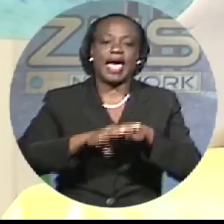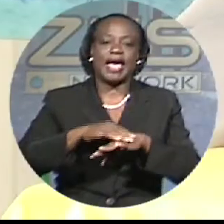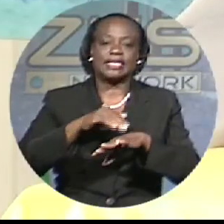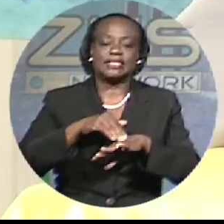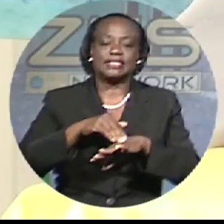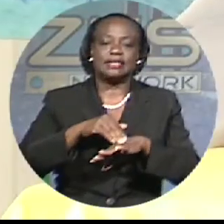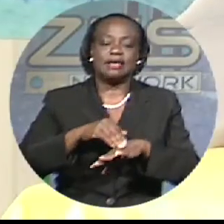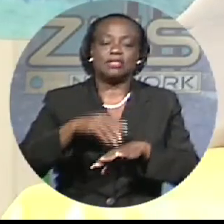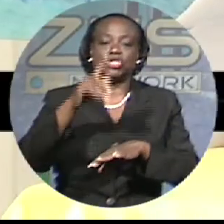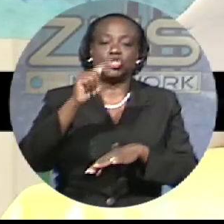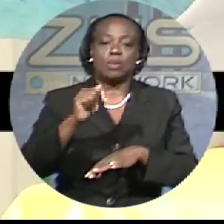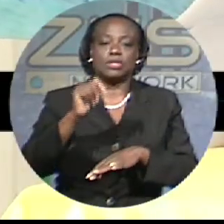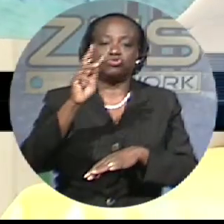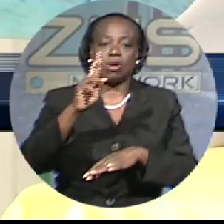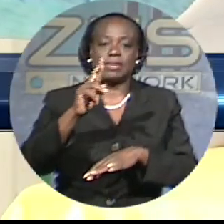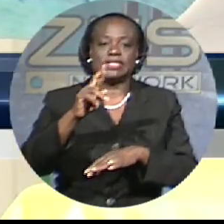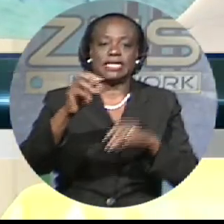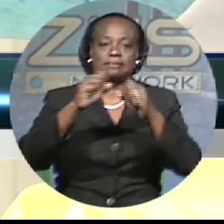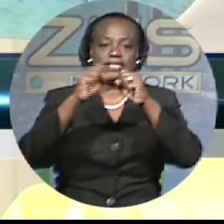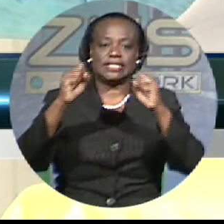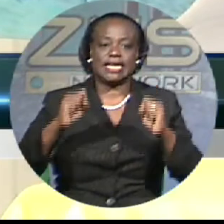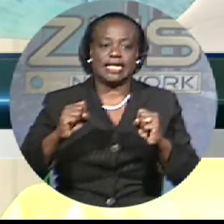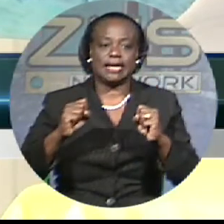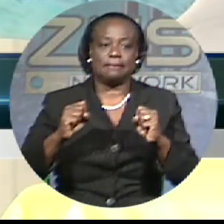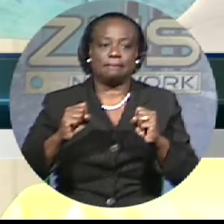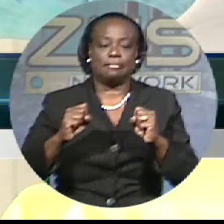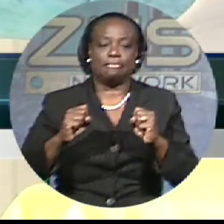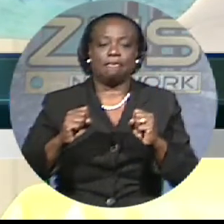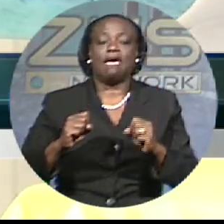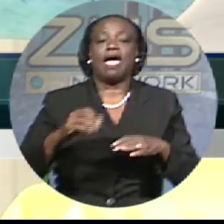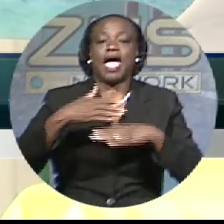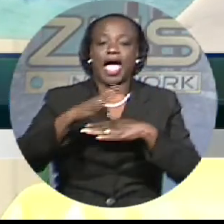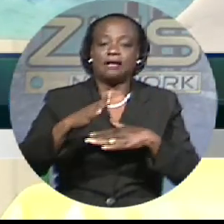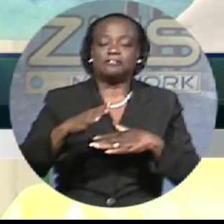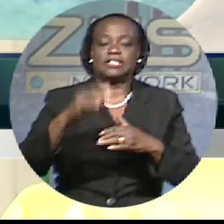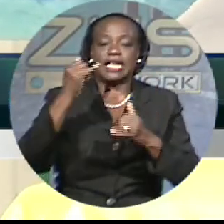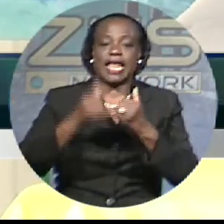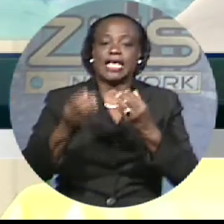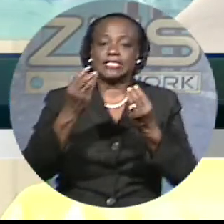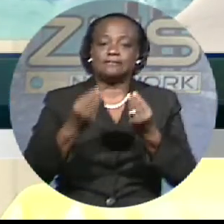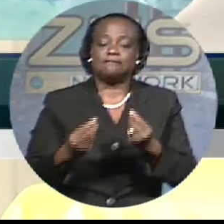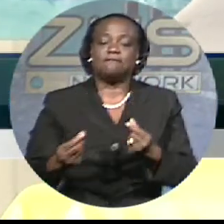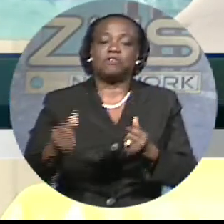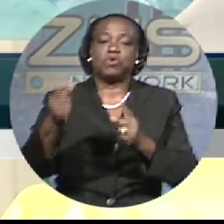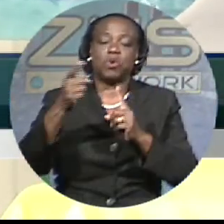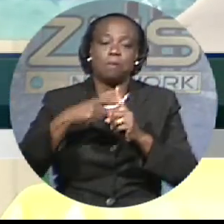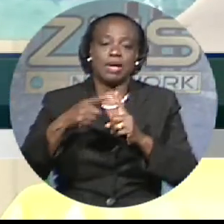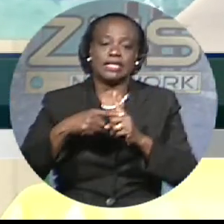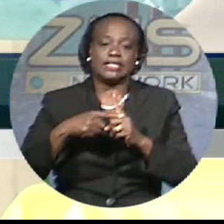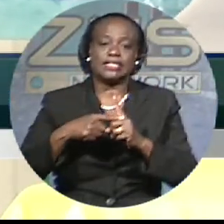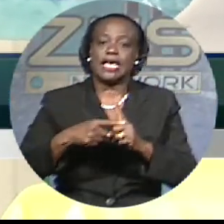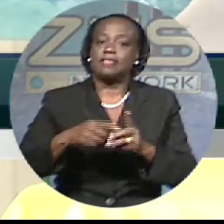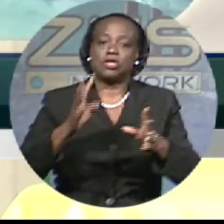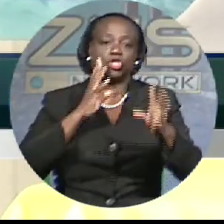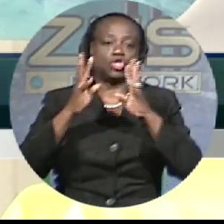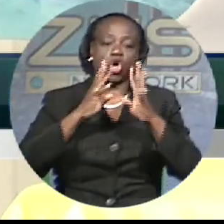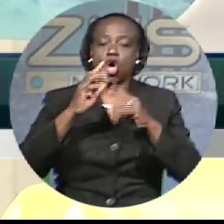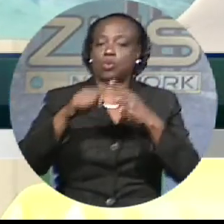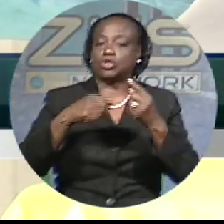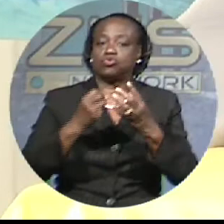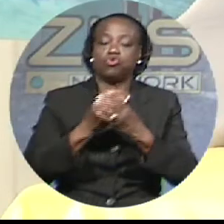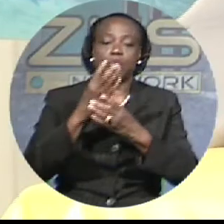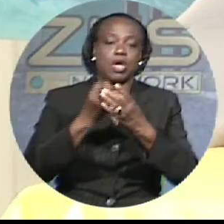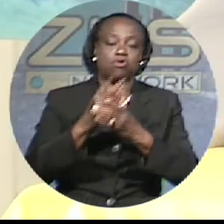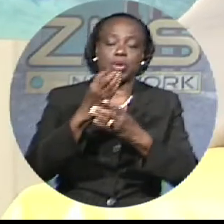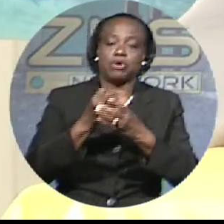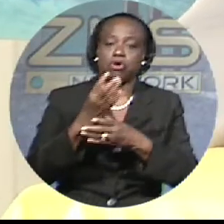the last 2-3 months, the buzz in the States is just growing. And remember, This is the first year, so it's the first year of a 3-year